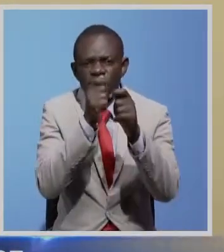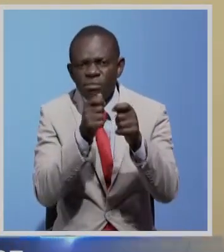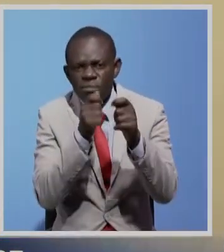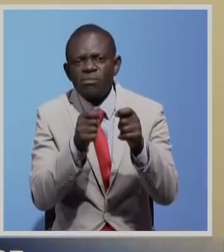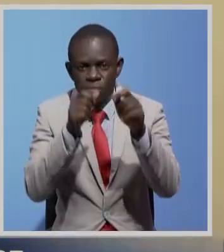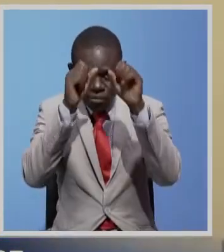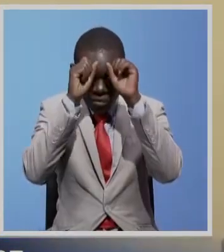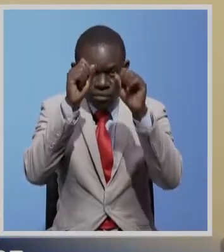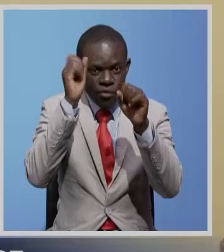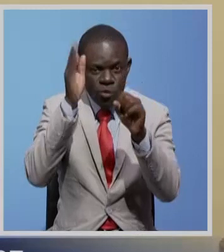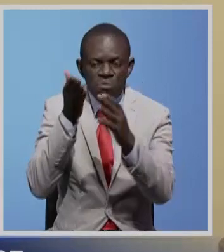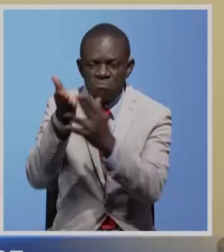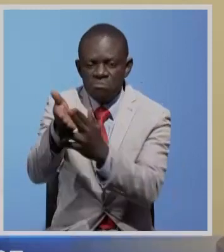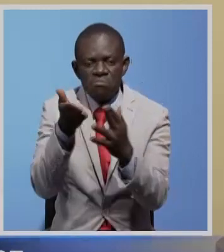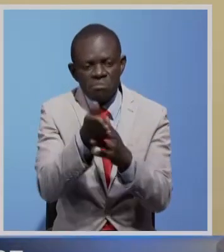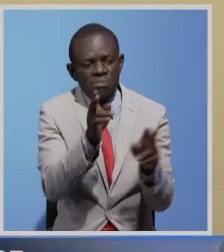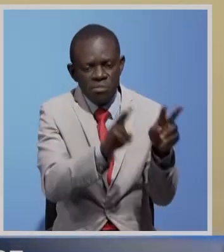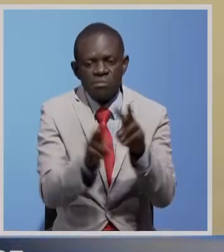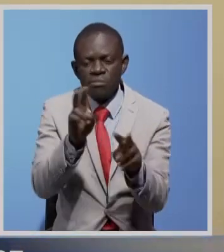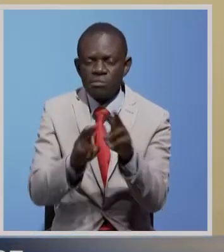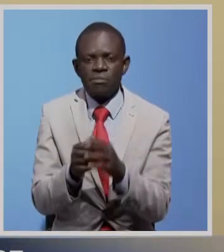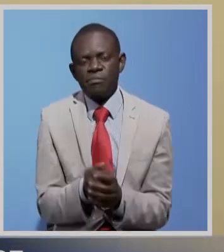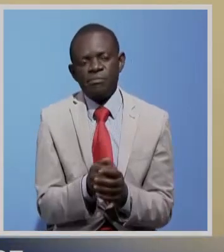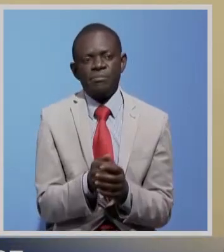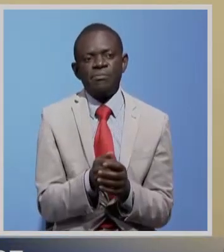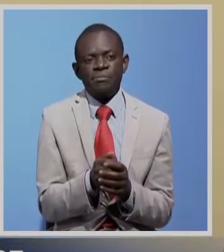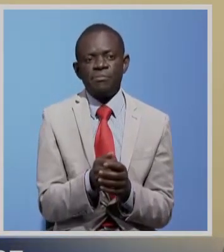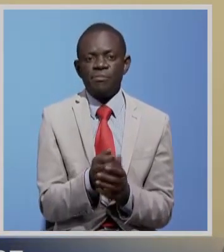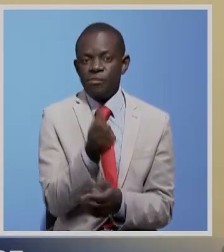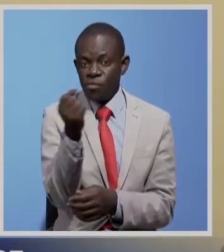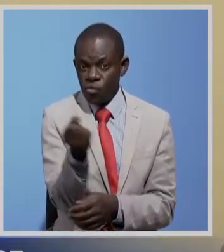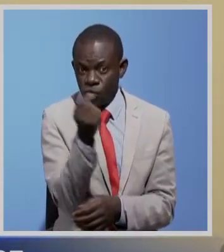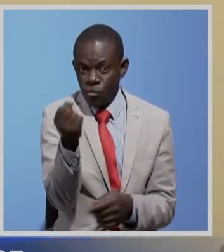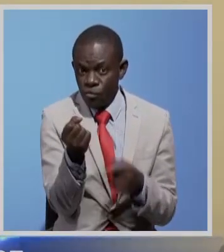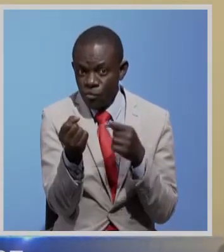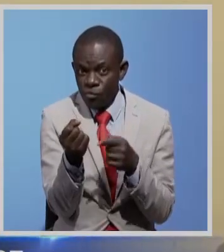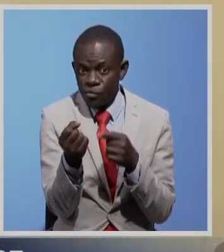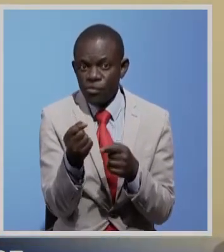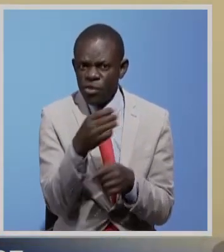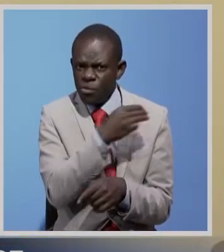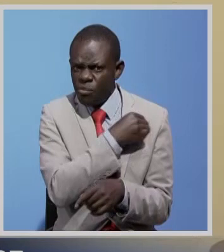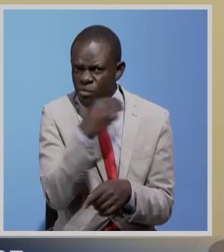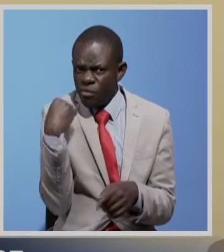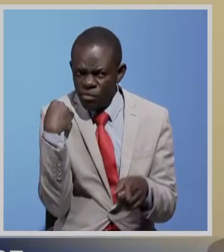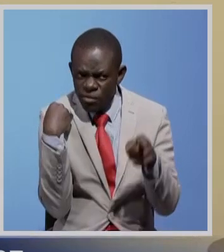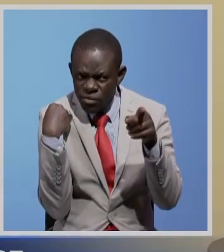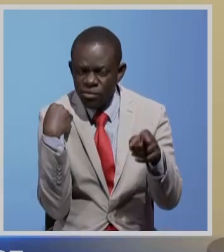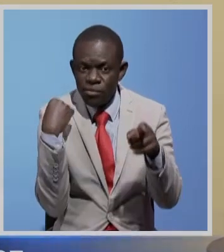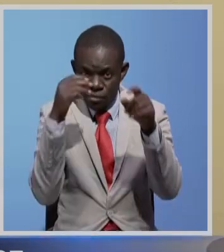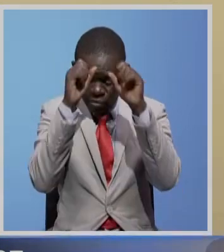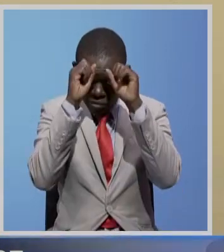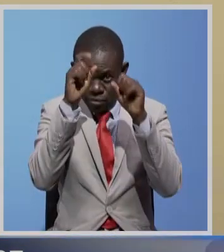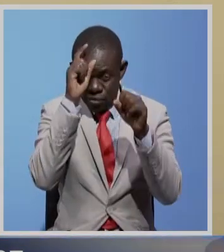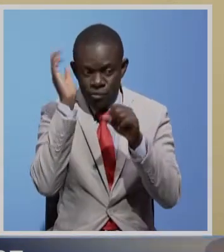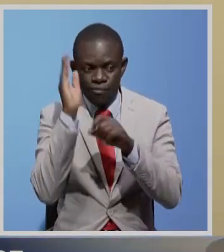will proceed on Saturday to Monze, where he is expected to hand